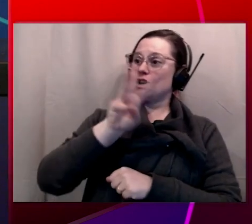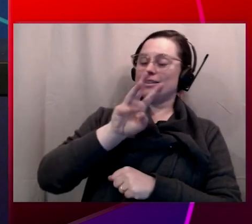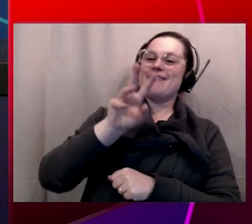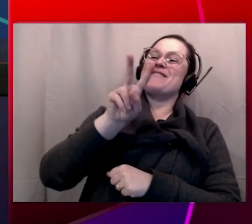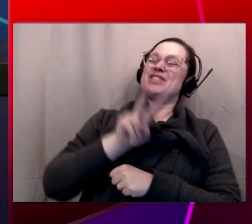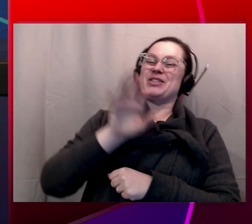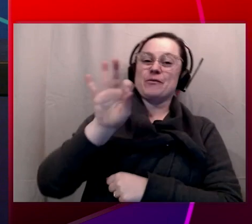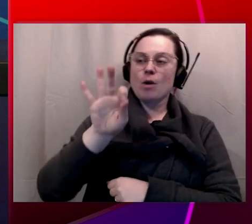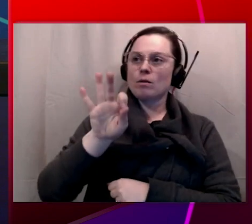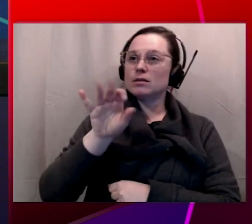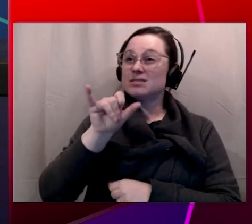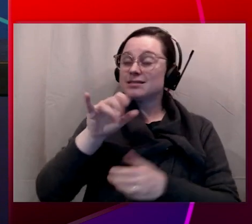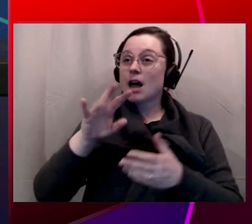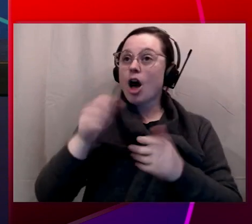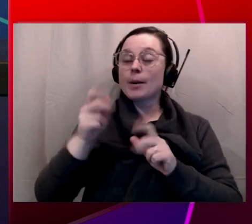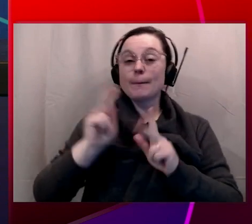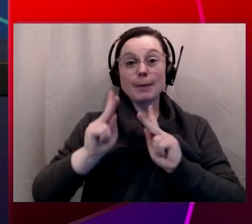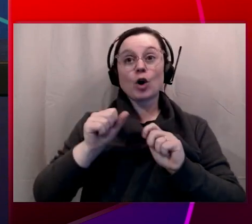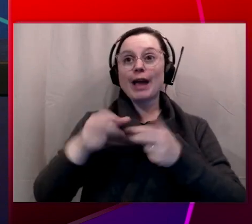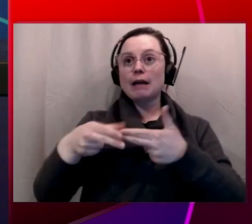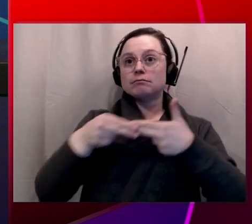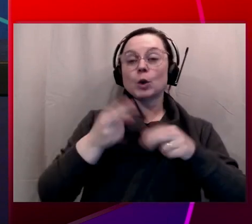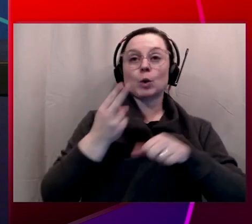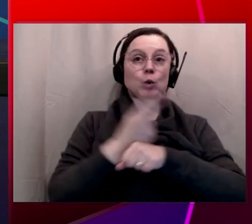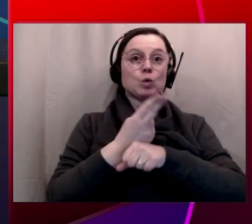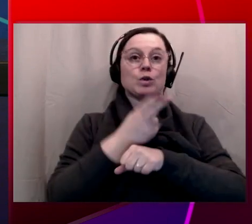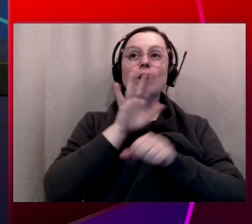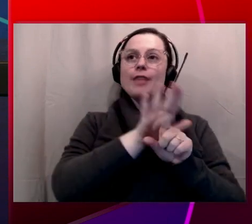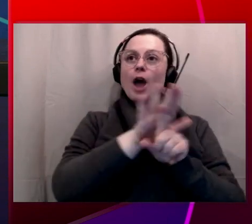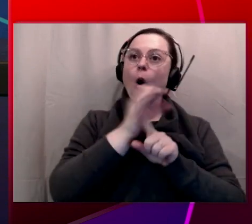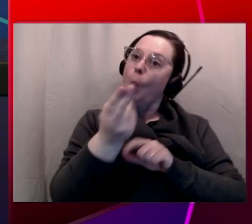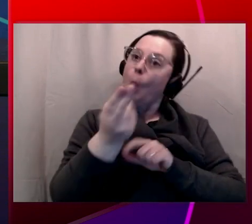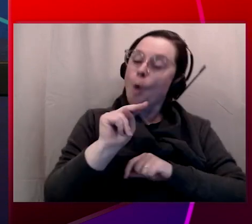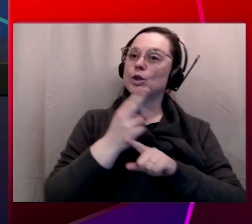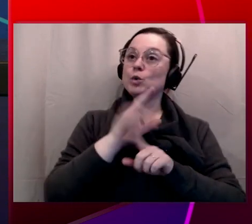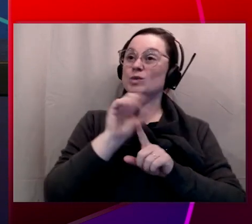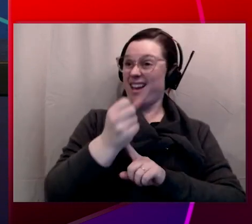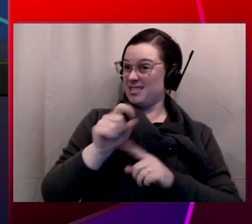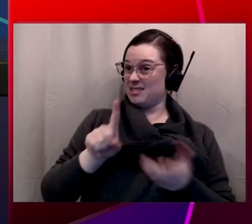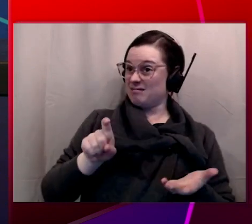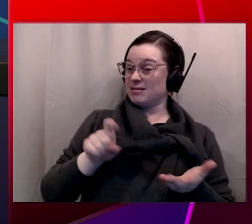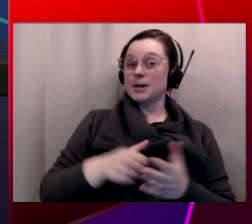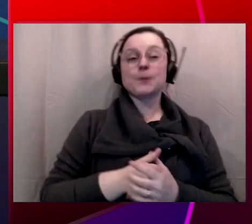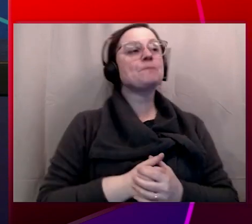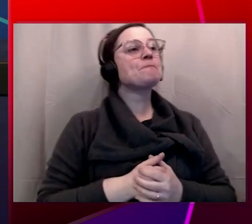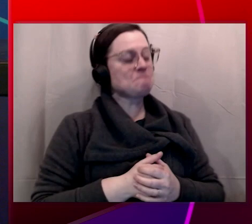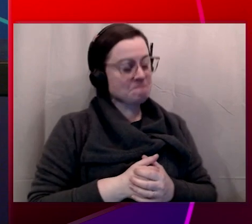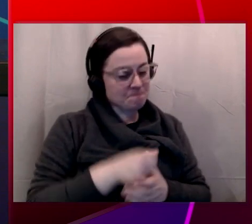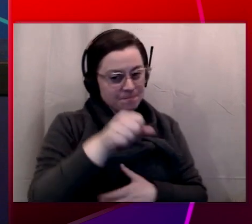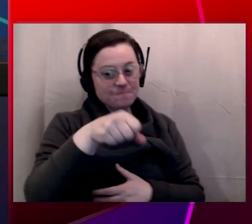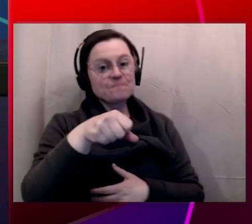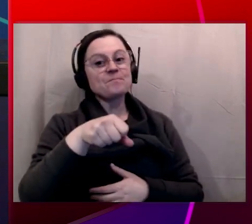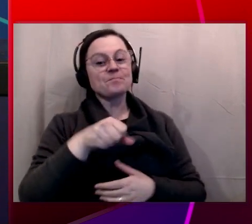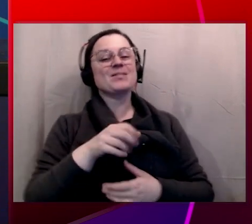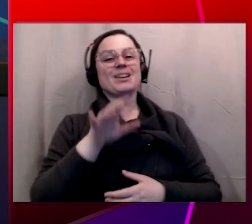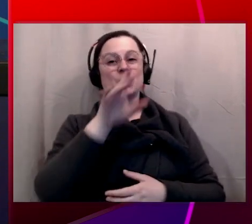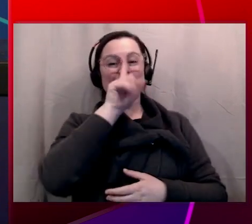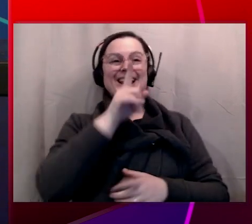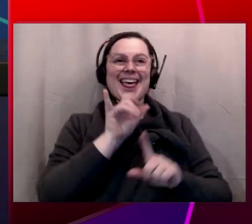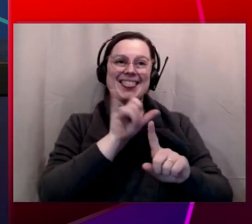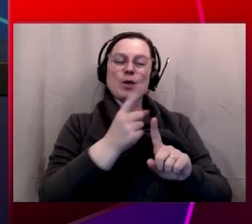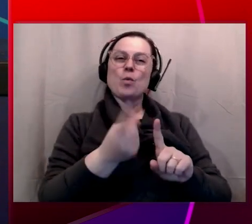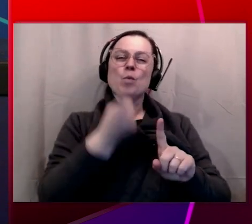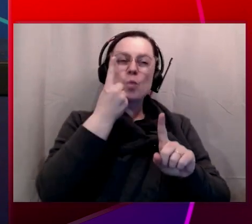people can be able to utilize for their own, use case? Maybe you can tell us about that? Yeah, that is really one of the